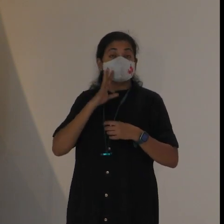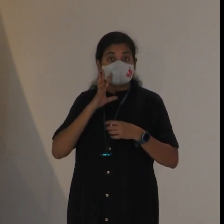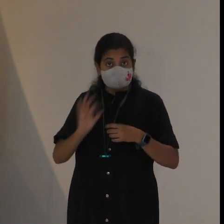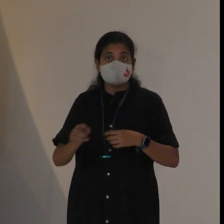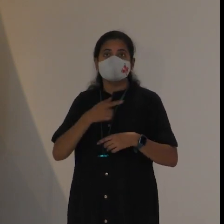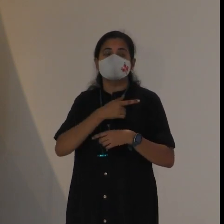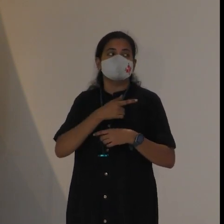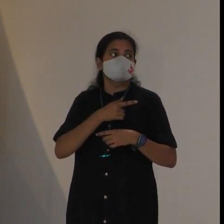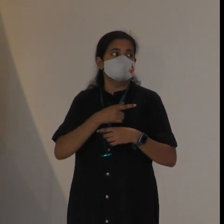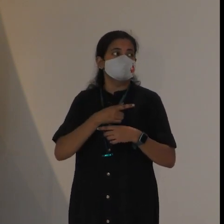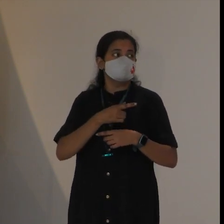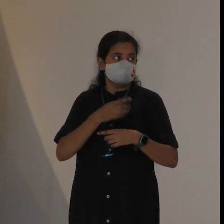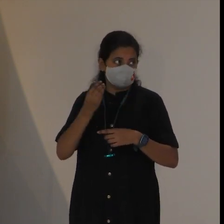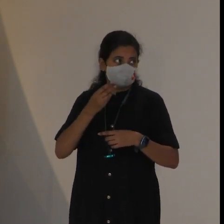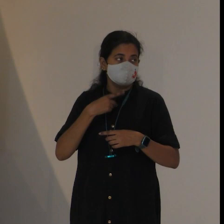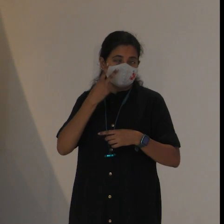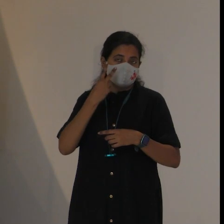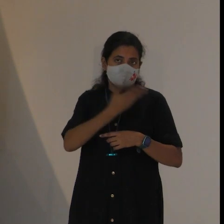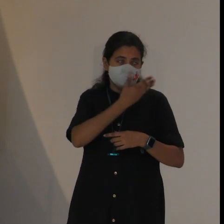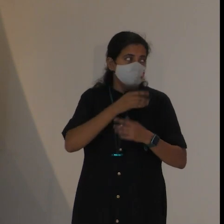impact of even having something like this done.